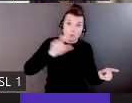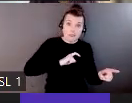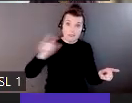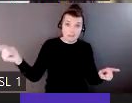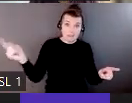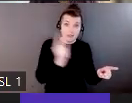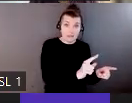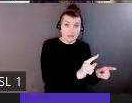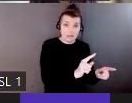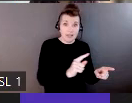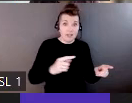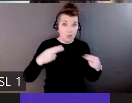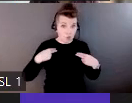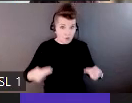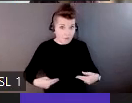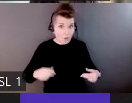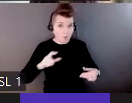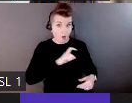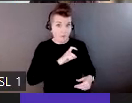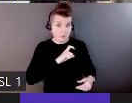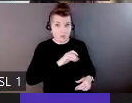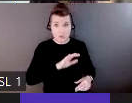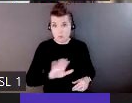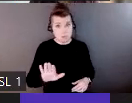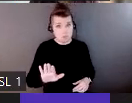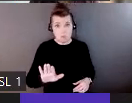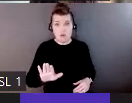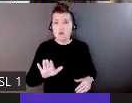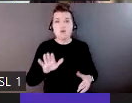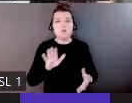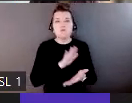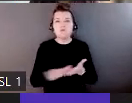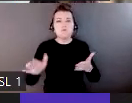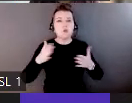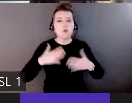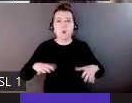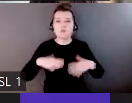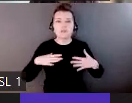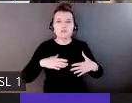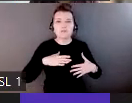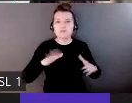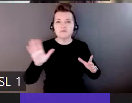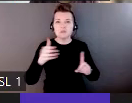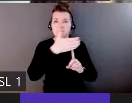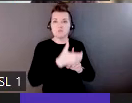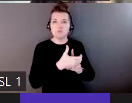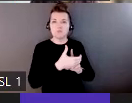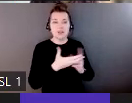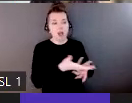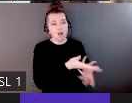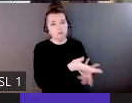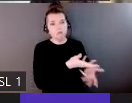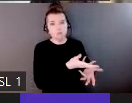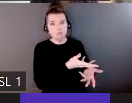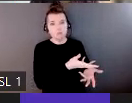possibly a nurse care coordinator, or a social worker now, and a plainclothes detective who will speak with you in your place of choice. We will not come to